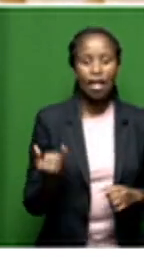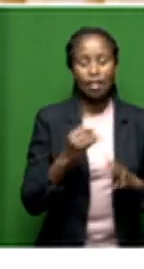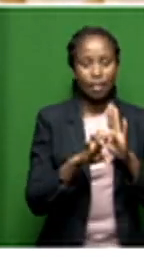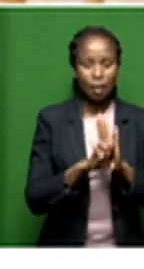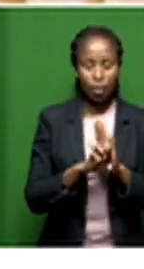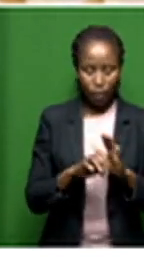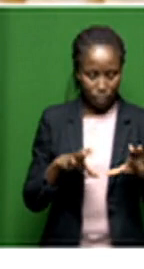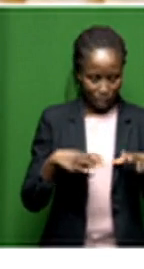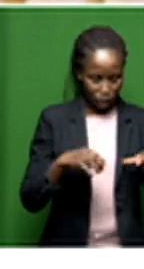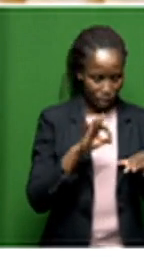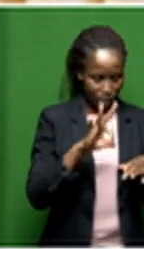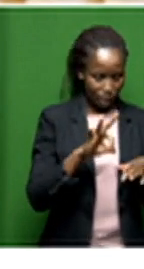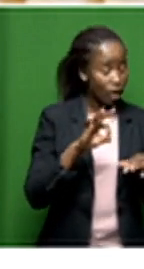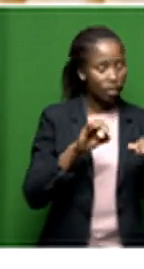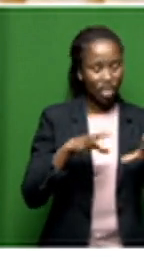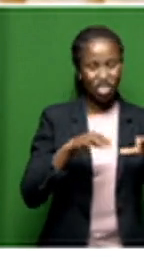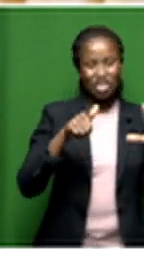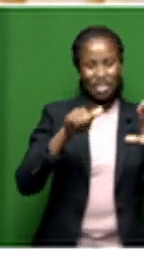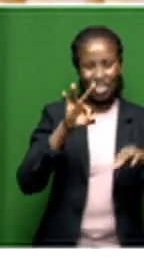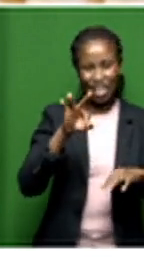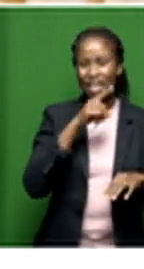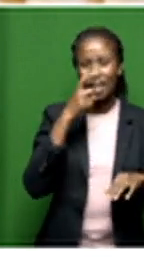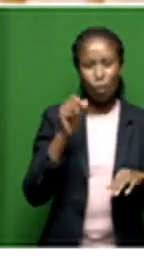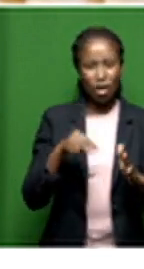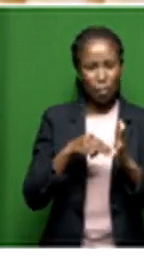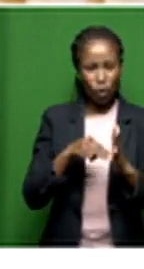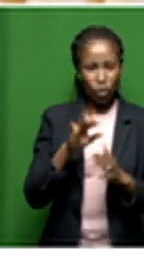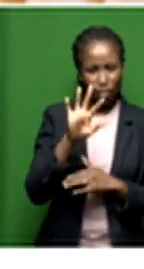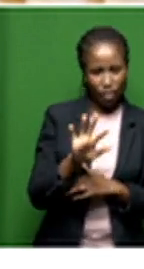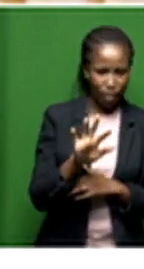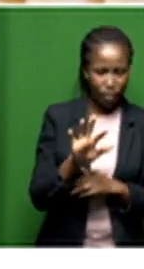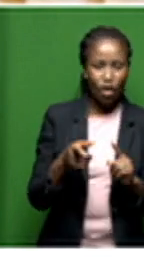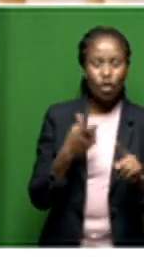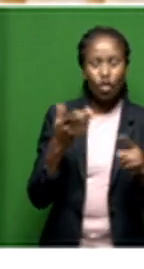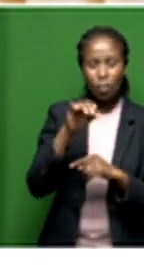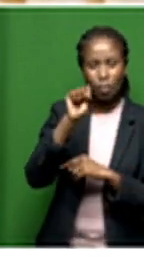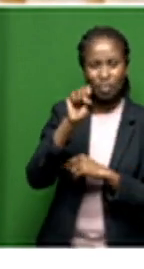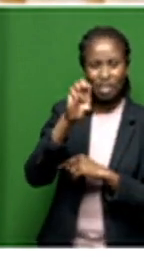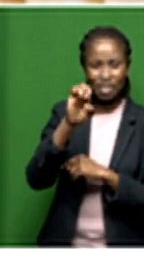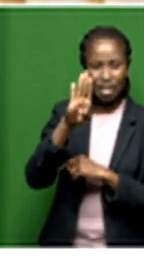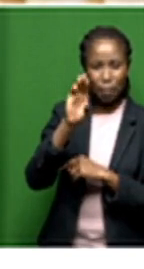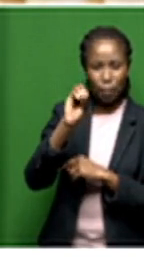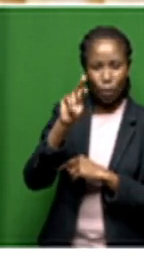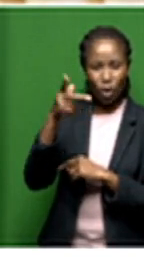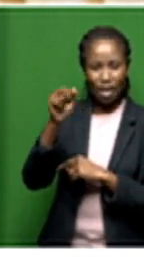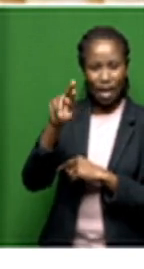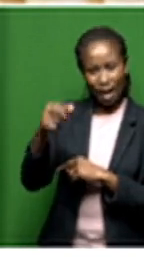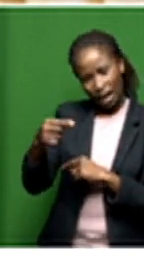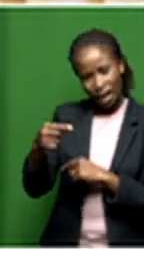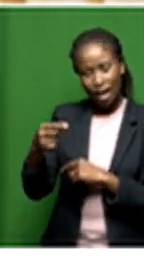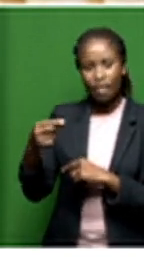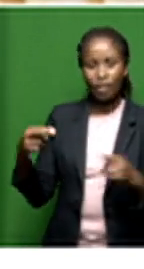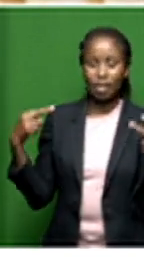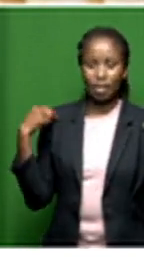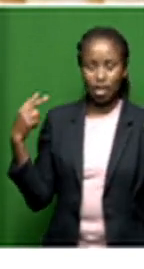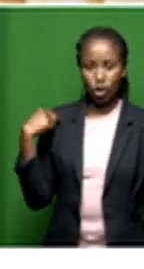the Section 63, and it's called Module 5 in Sebokeng, we've got security on there, which is provided by the Department